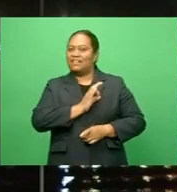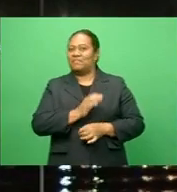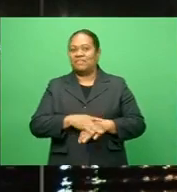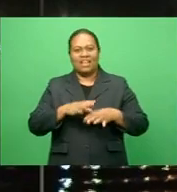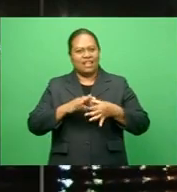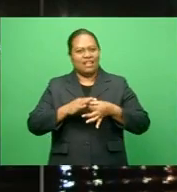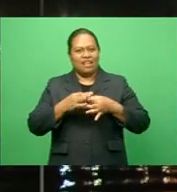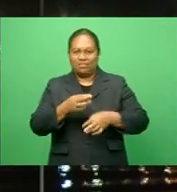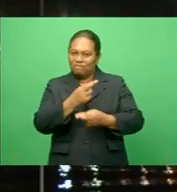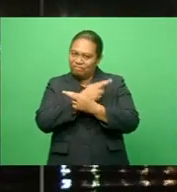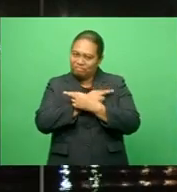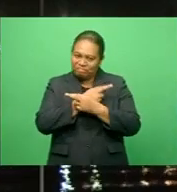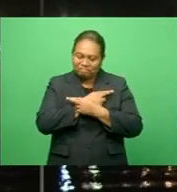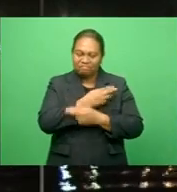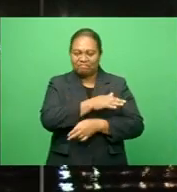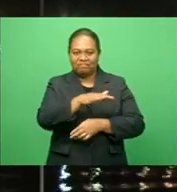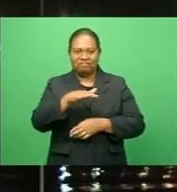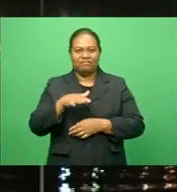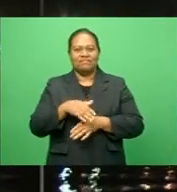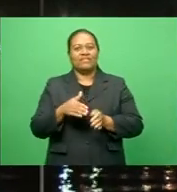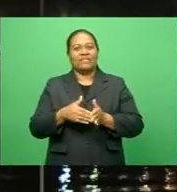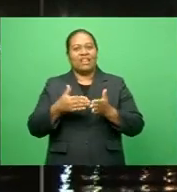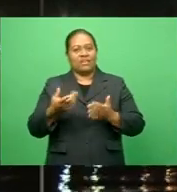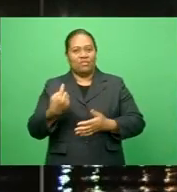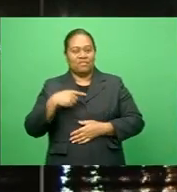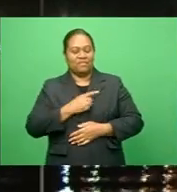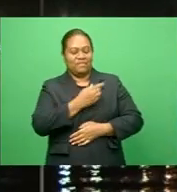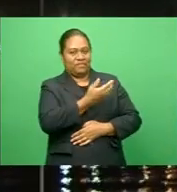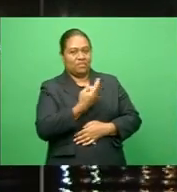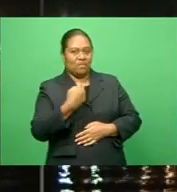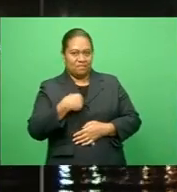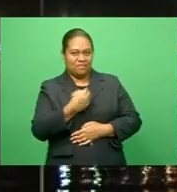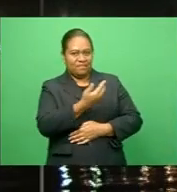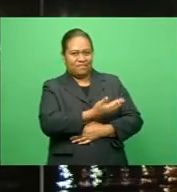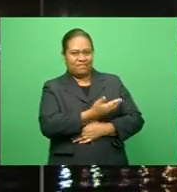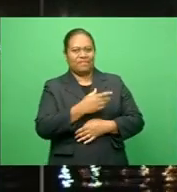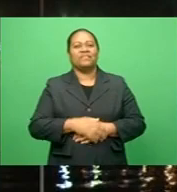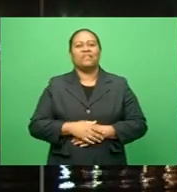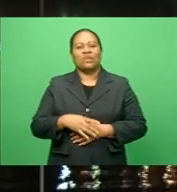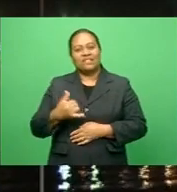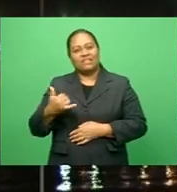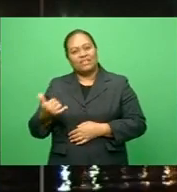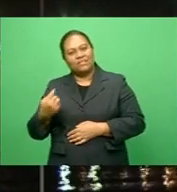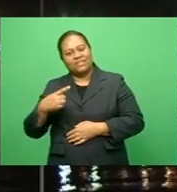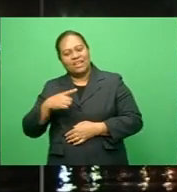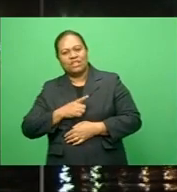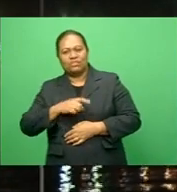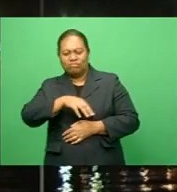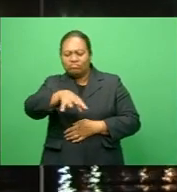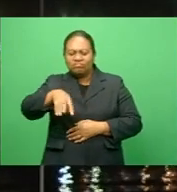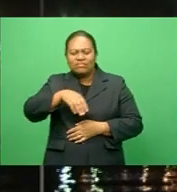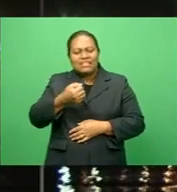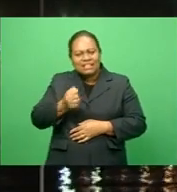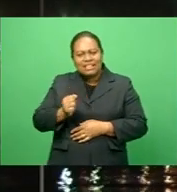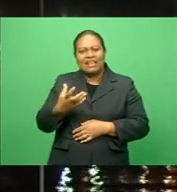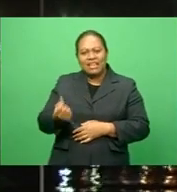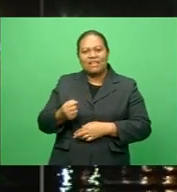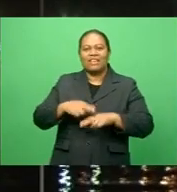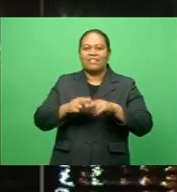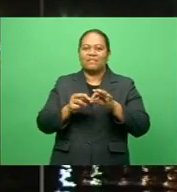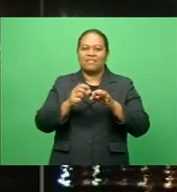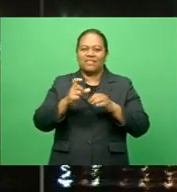unbounded respect for. This has been for me, as it has been for others who have left us, and for those still here, a labor of